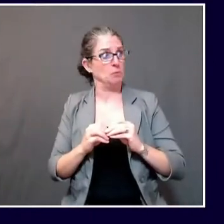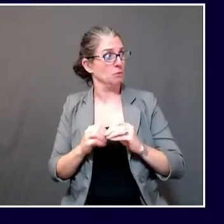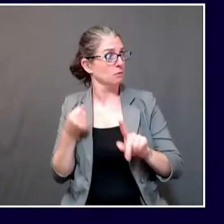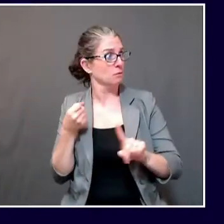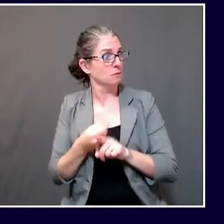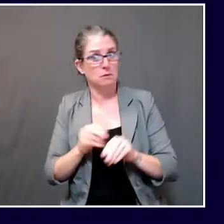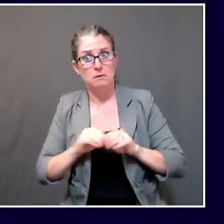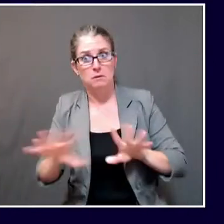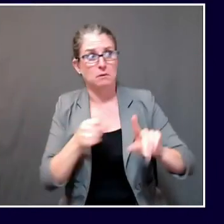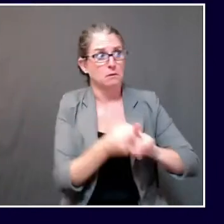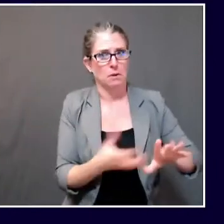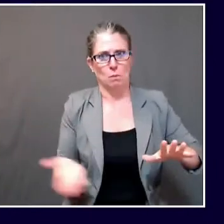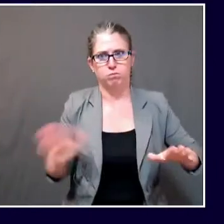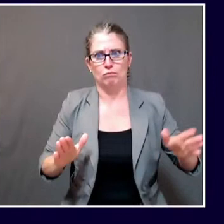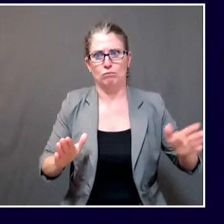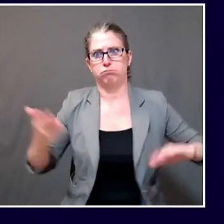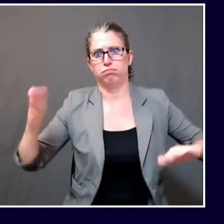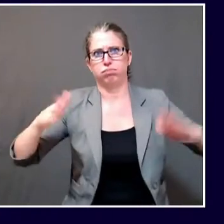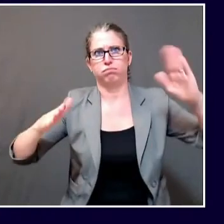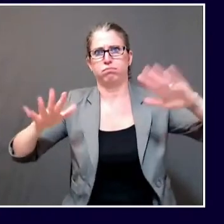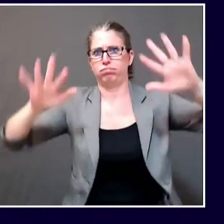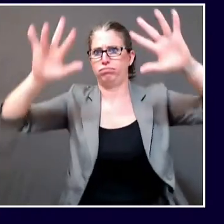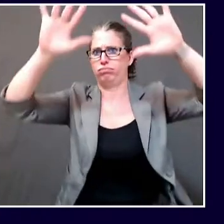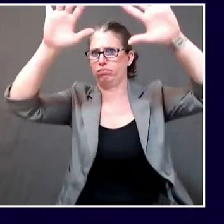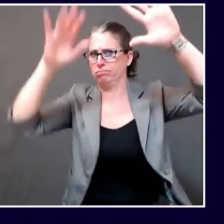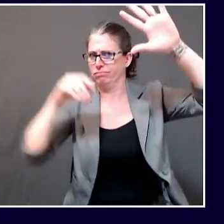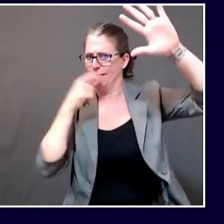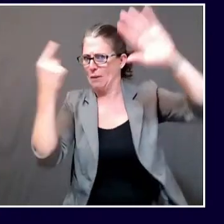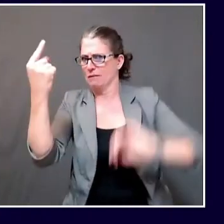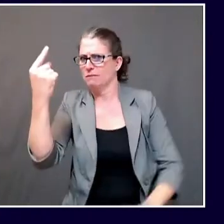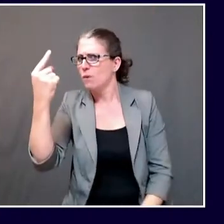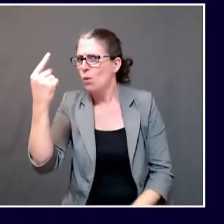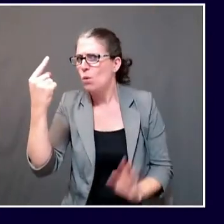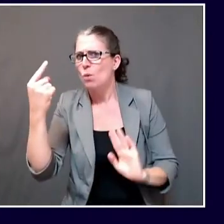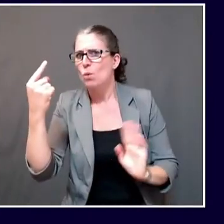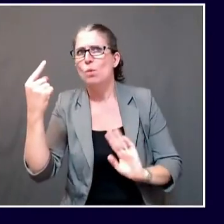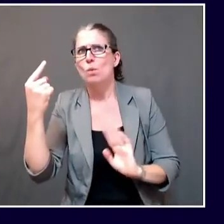of cases of COVID-19. As we talked about, I think about a week ago,